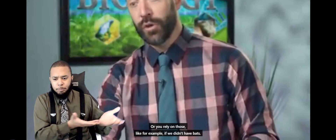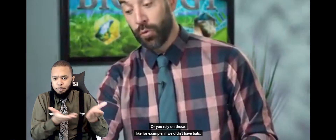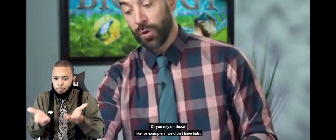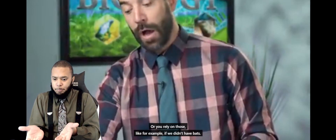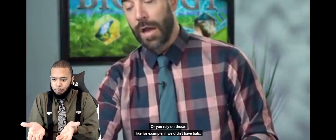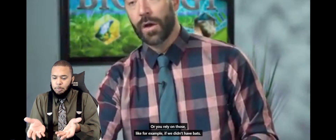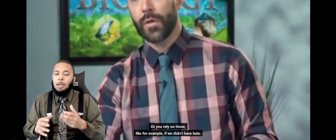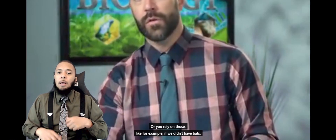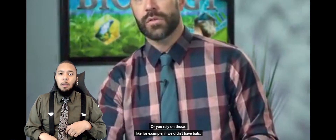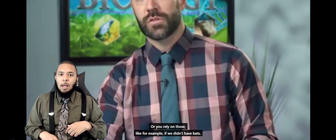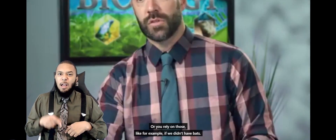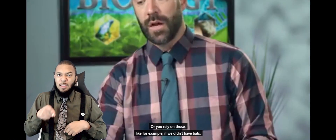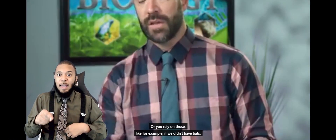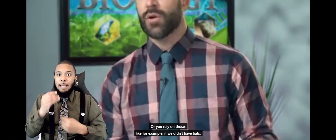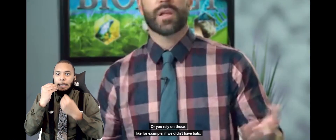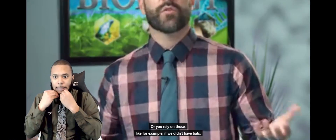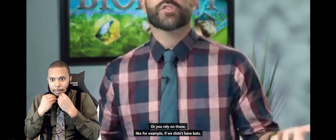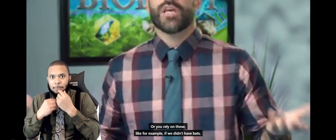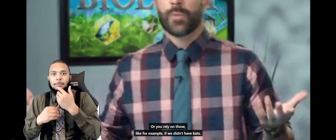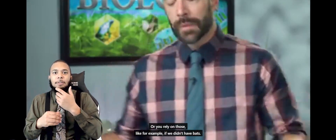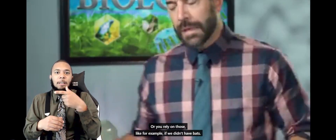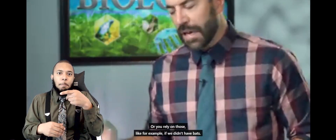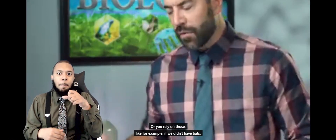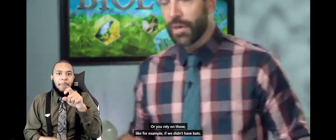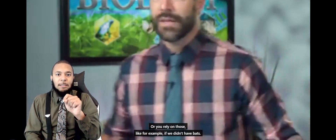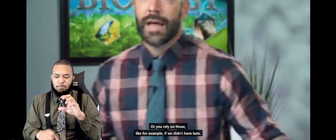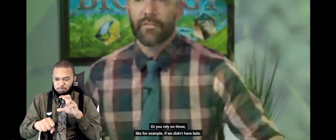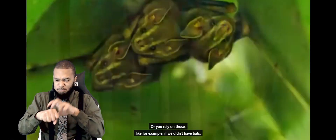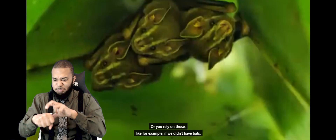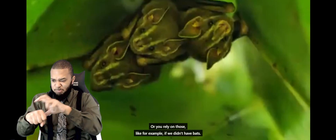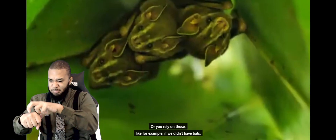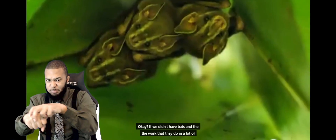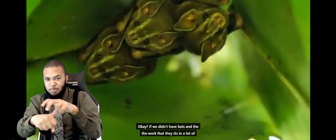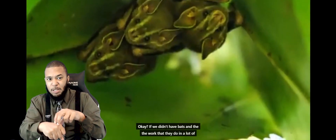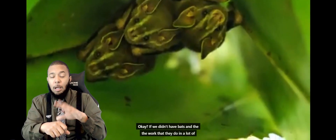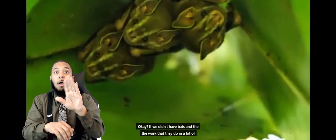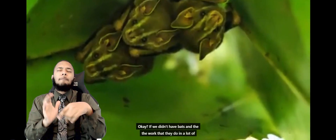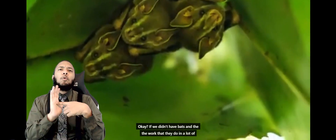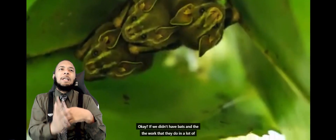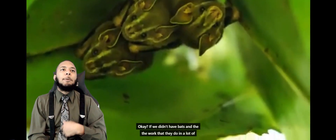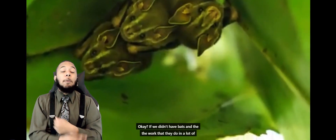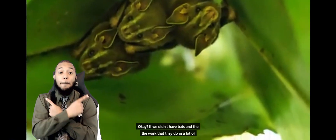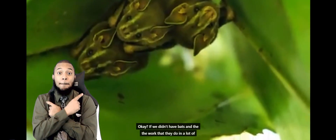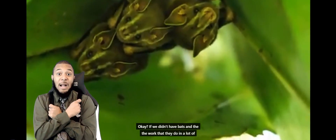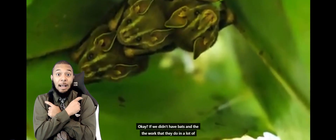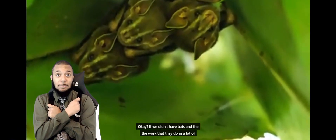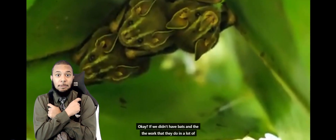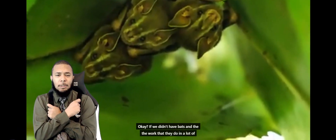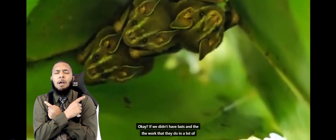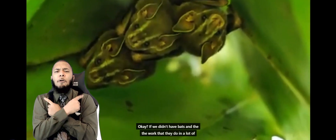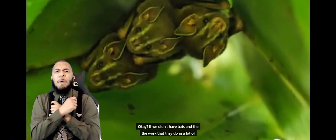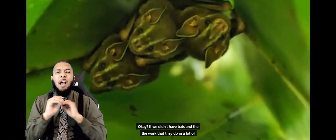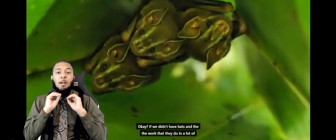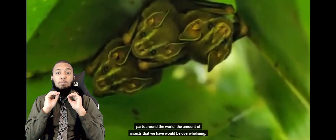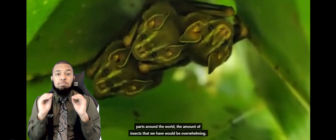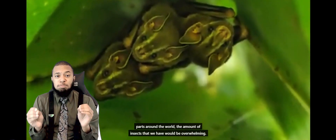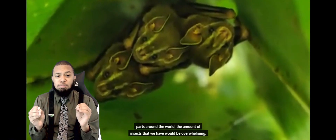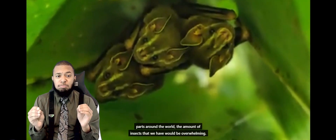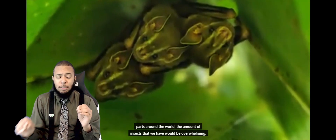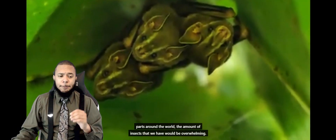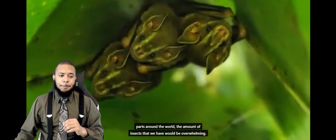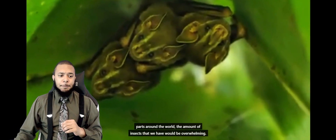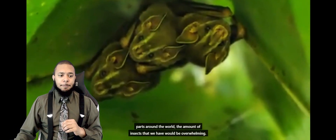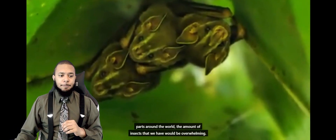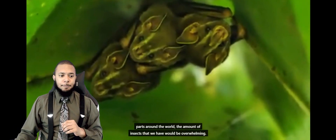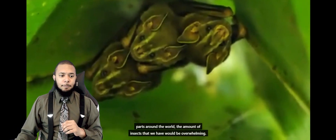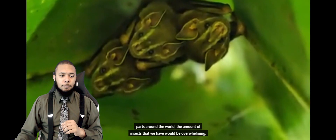or you rely on those. Like for example, if we didn't have bats. Okay, if we didn't have bats in the work that they do in a lot of parts around the